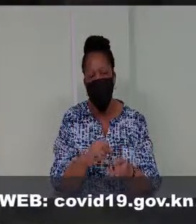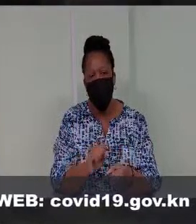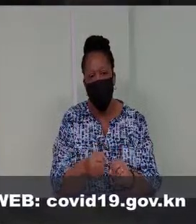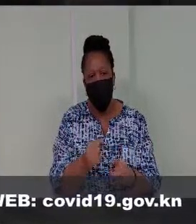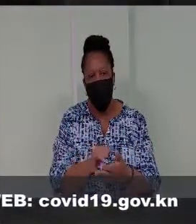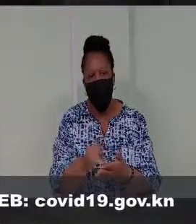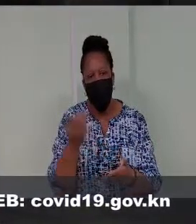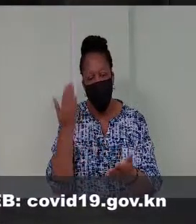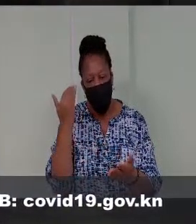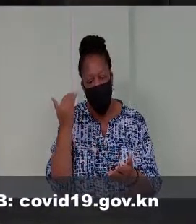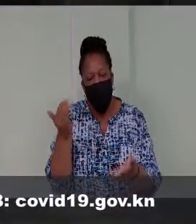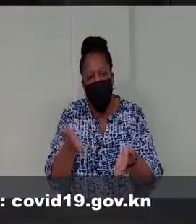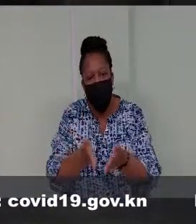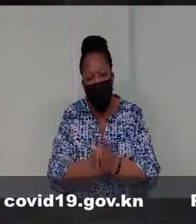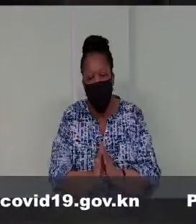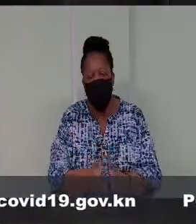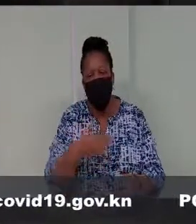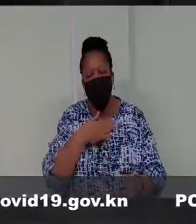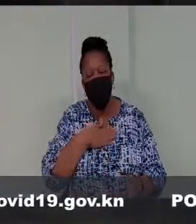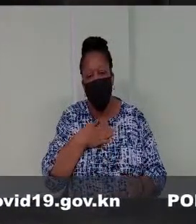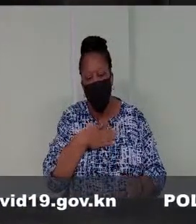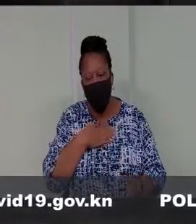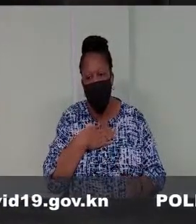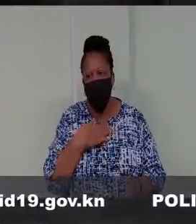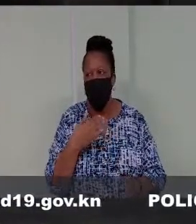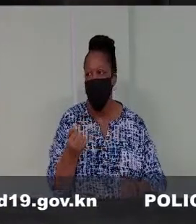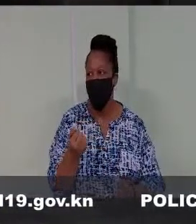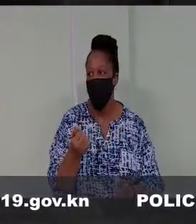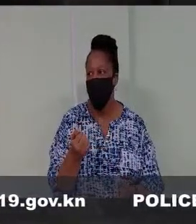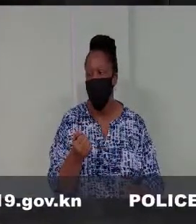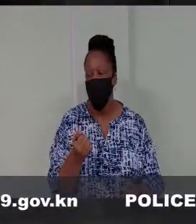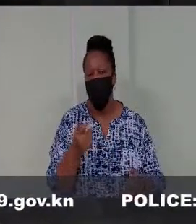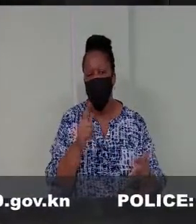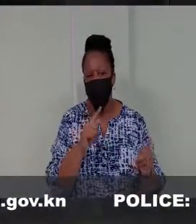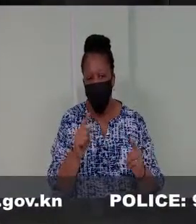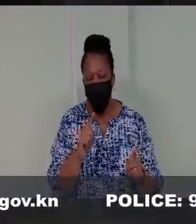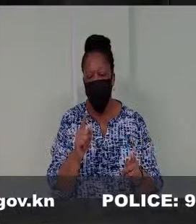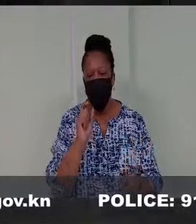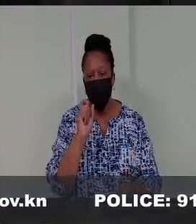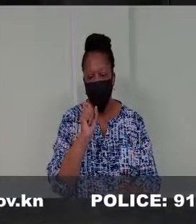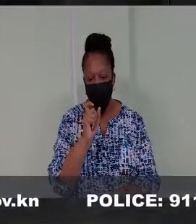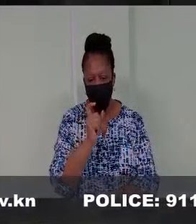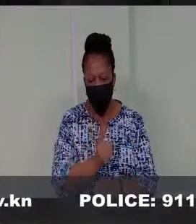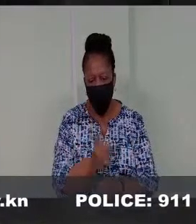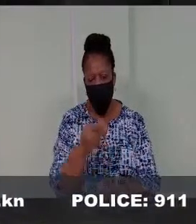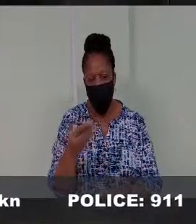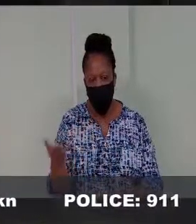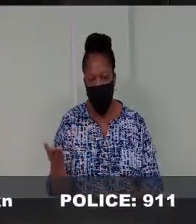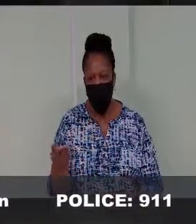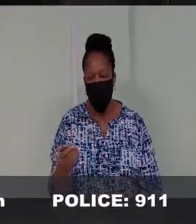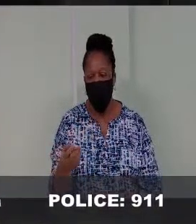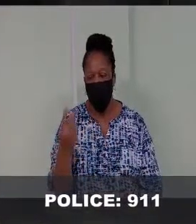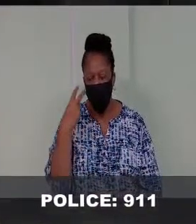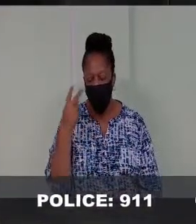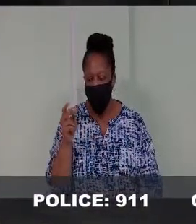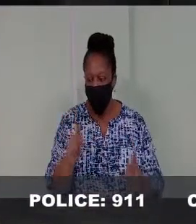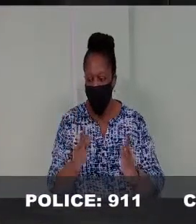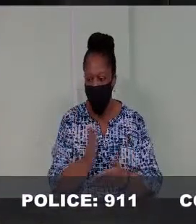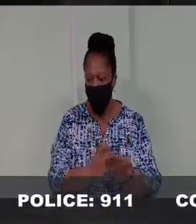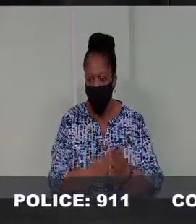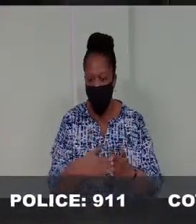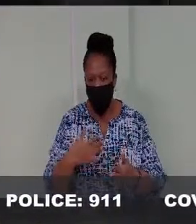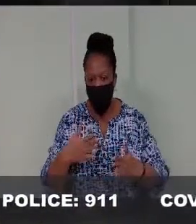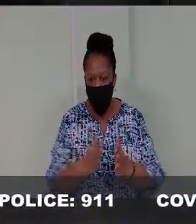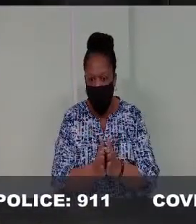lines, the panic shopping. We continue to experience some of the restrictions on our social